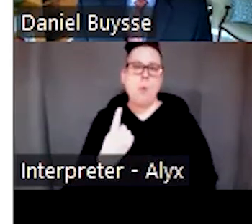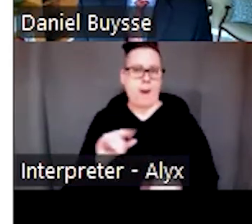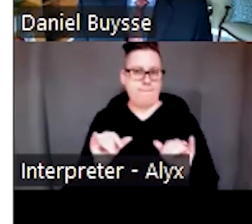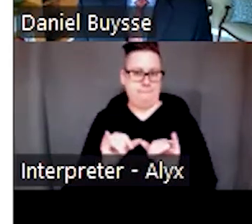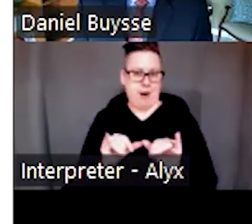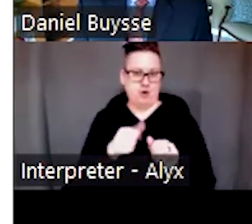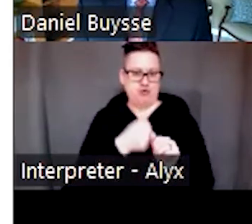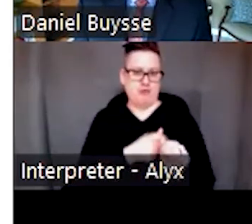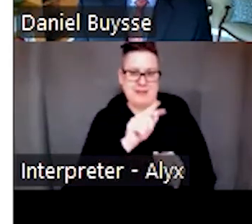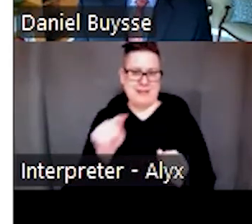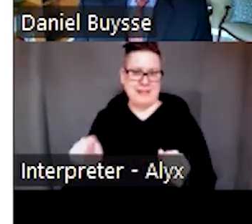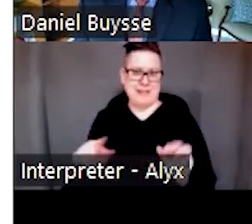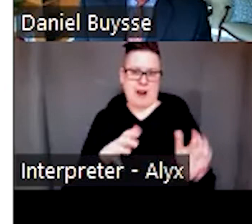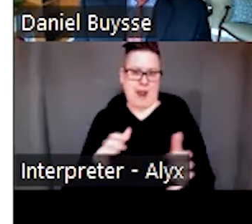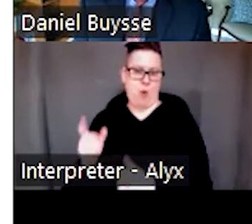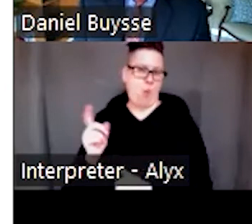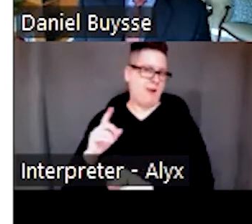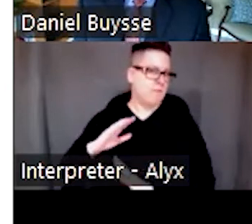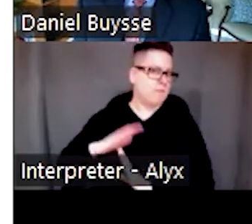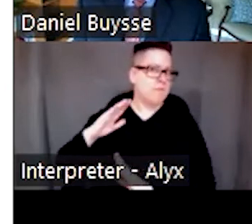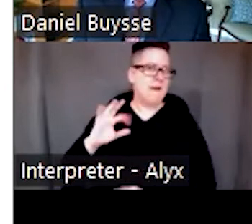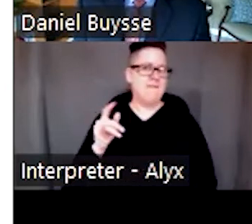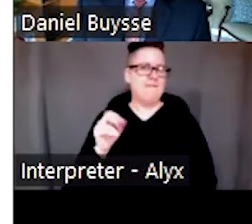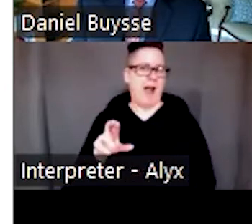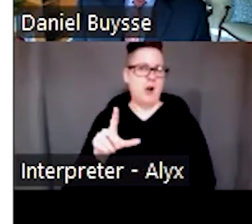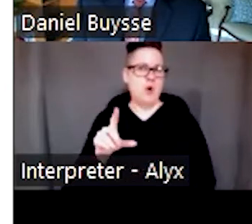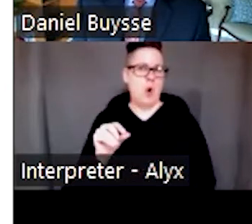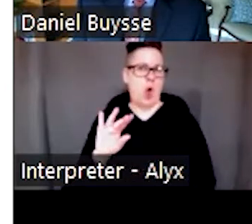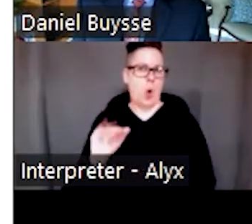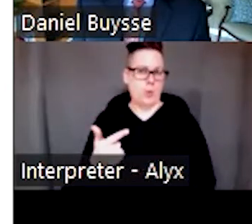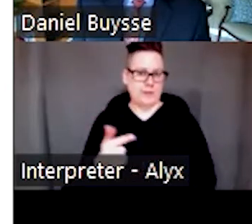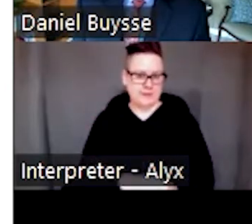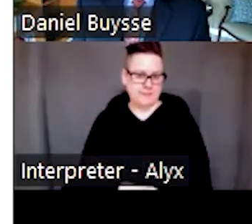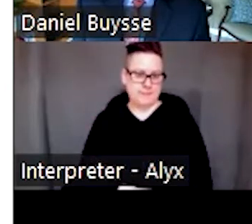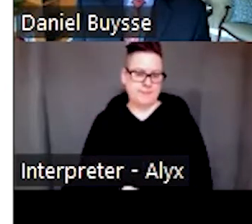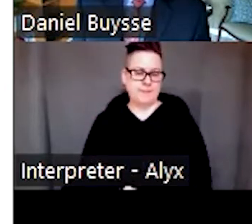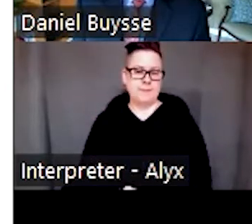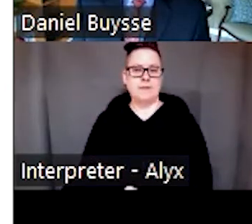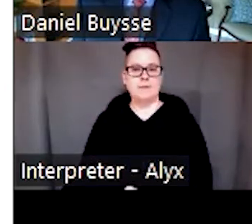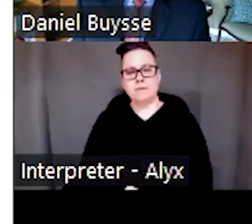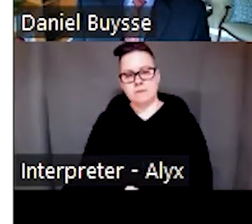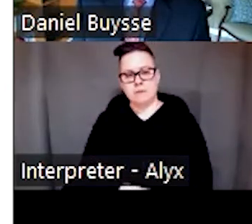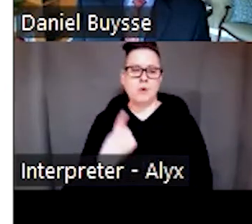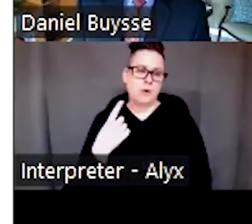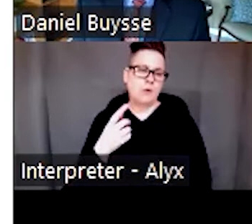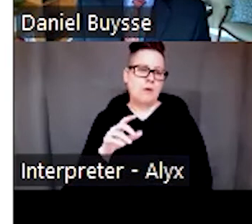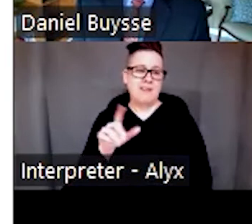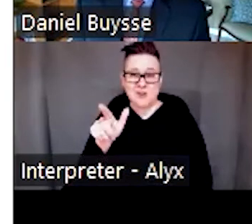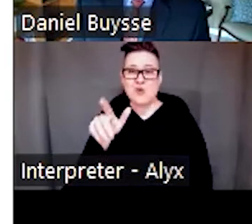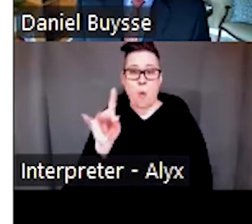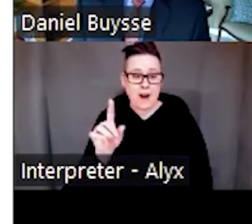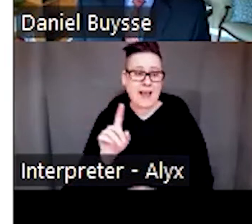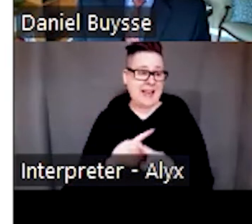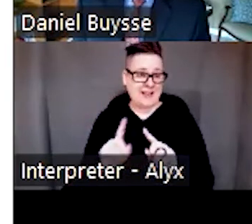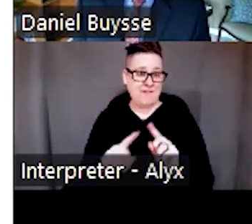each category that had the highest factor loading. So again, we threw in, there were like, again, 28 actigraphy